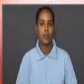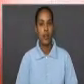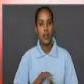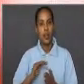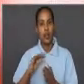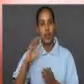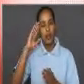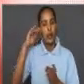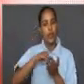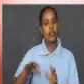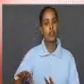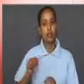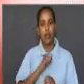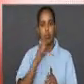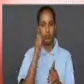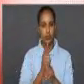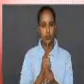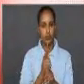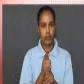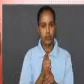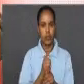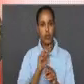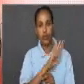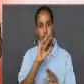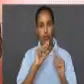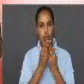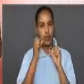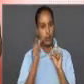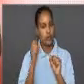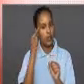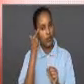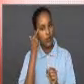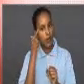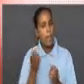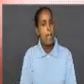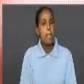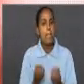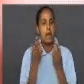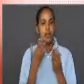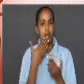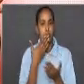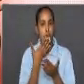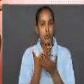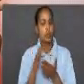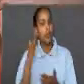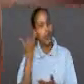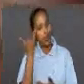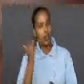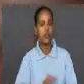Hello again. I am sure that your groups were able to think of many good